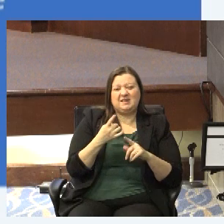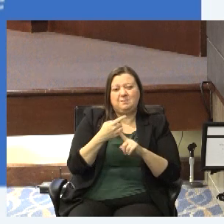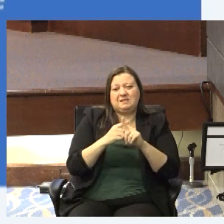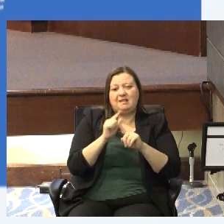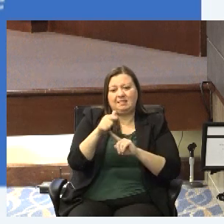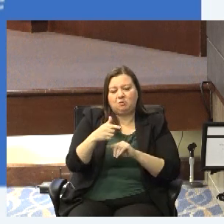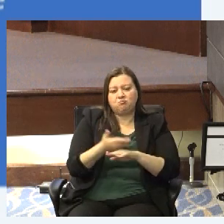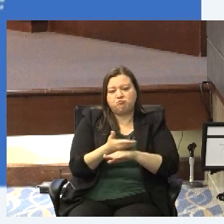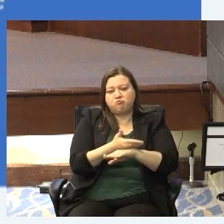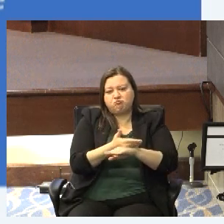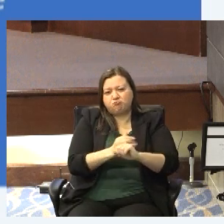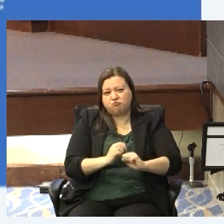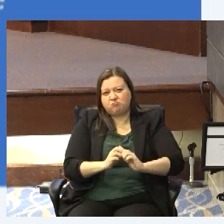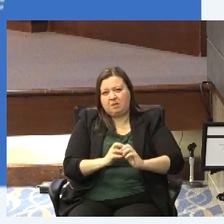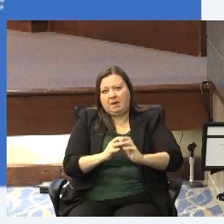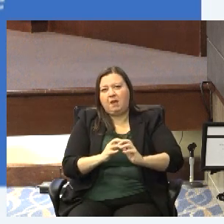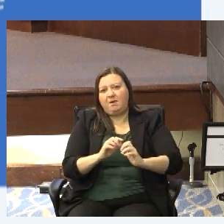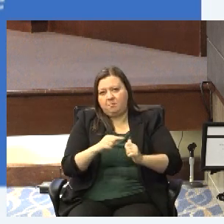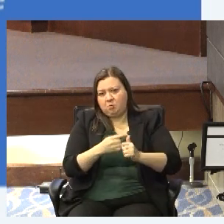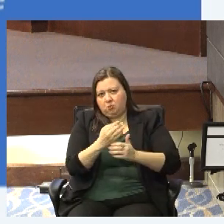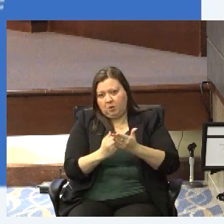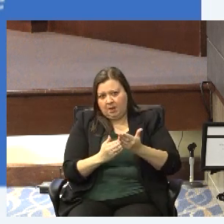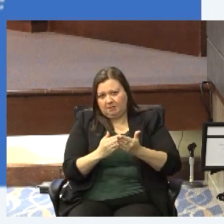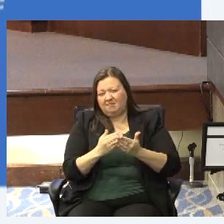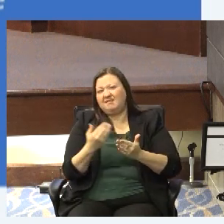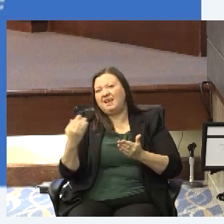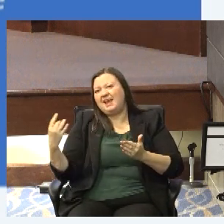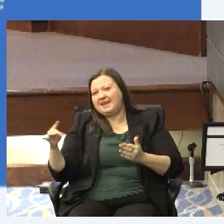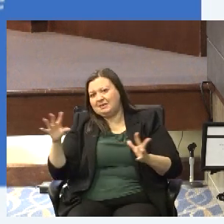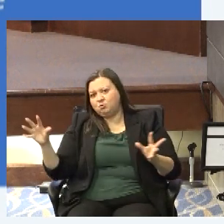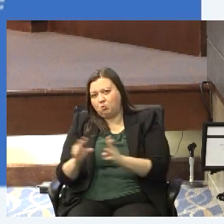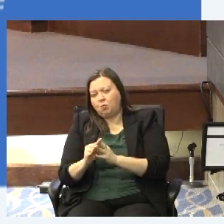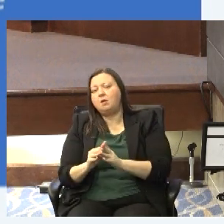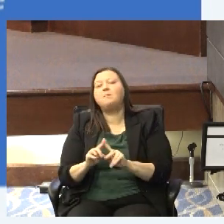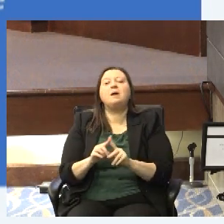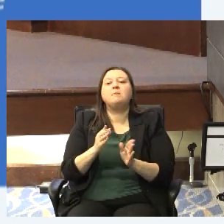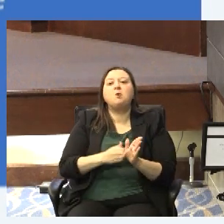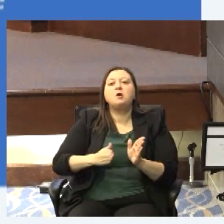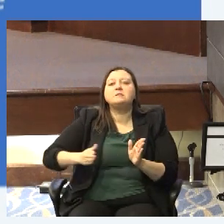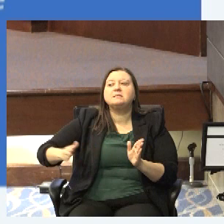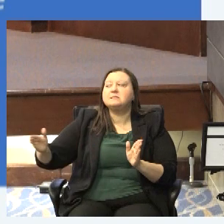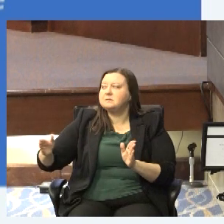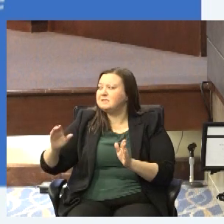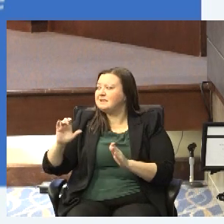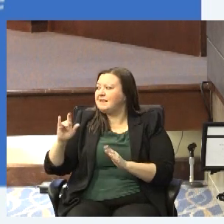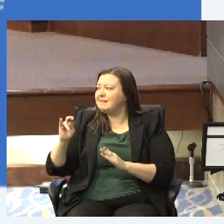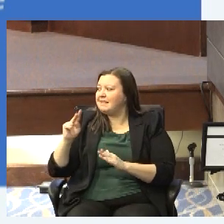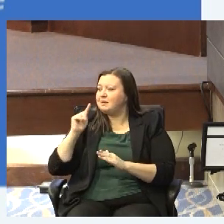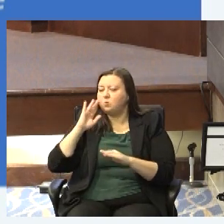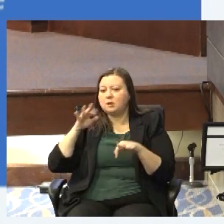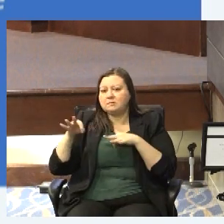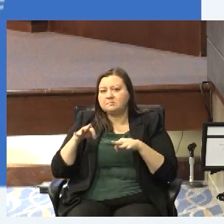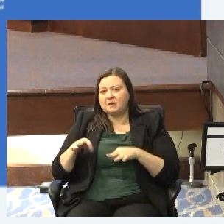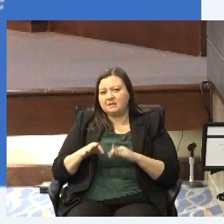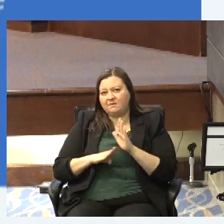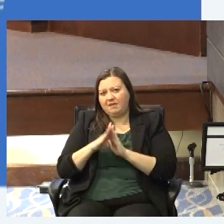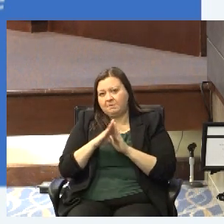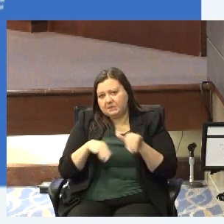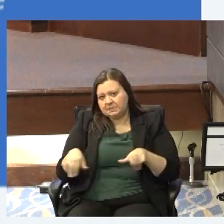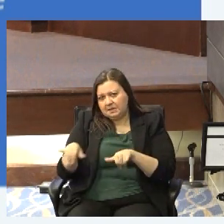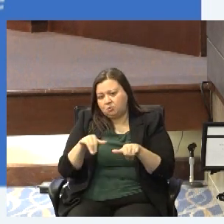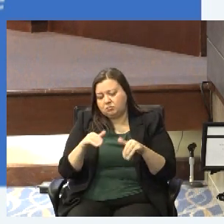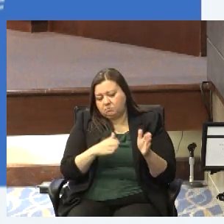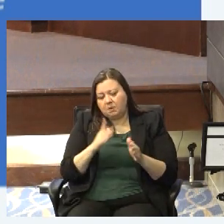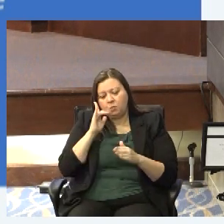city and the developer have also been working through a design book as part of this process, and I think Clint's going to talk a little bit about what the development standards are planned to